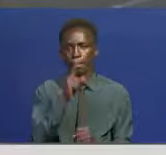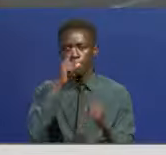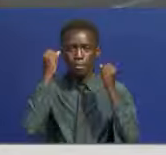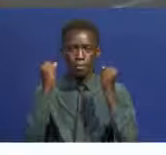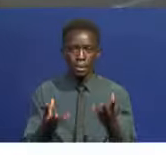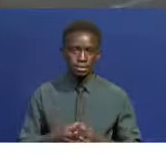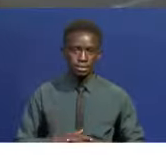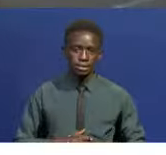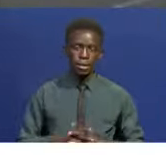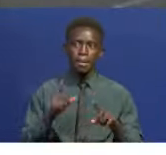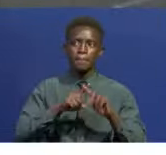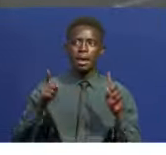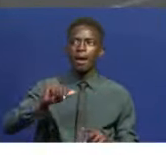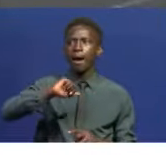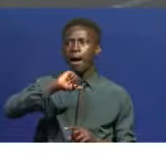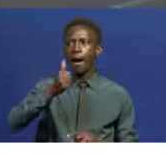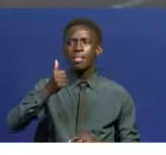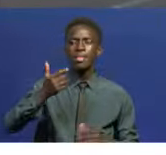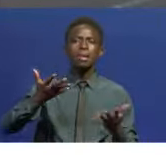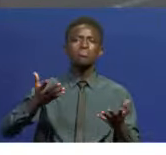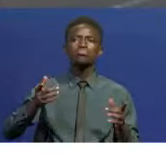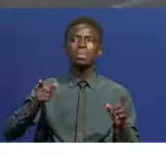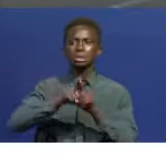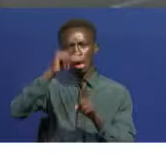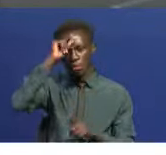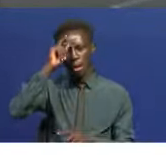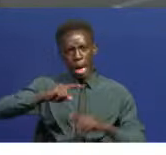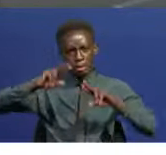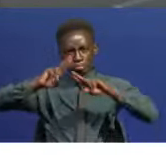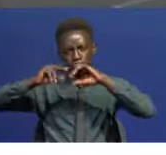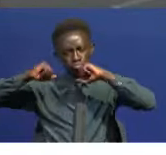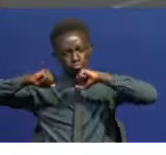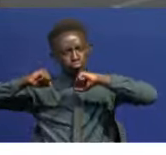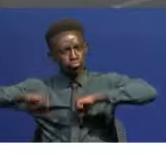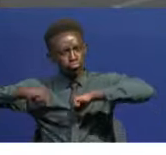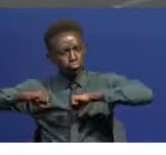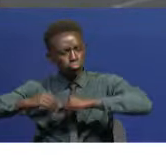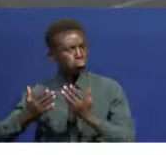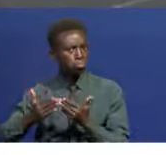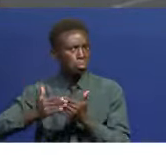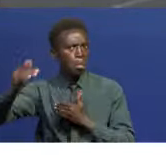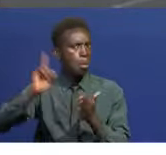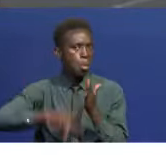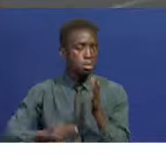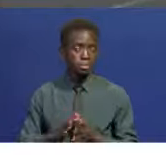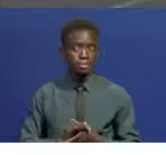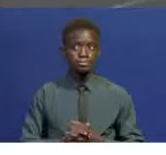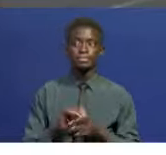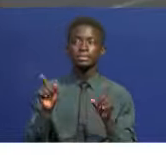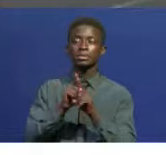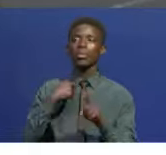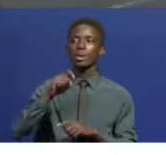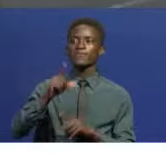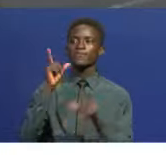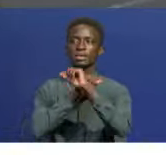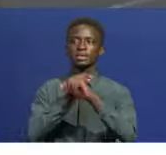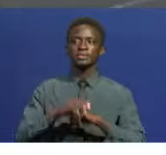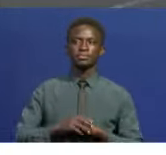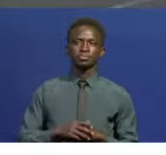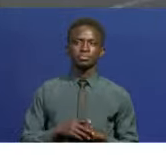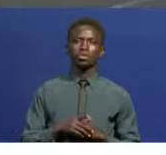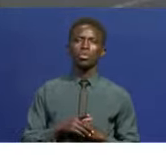but other counties, we are going to sit down and agreed on the way forward. And maybe to finish on the same item, you know. You cannot